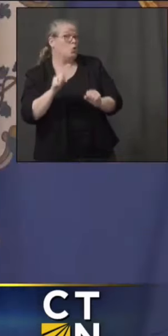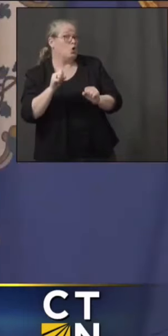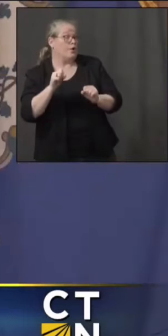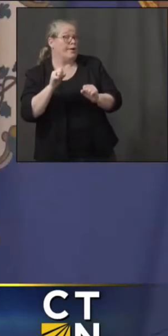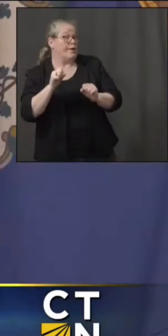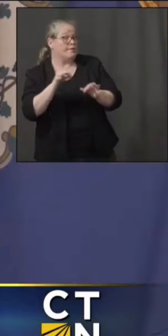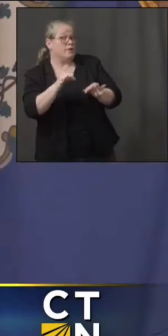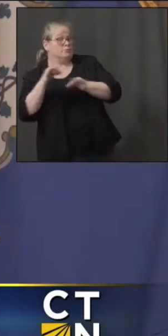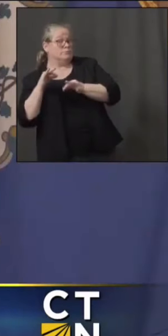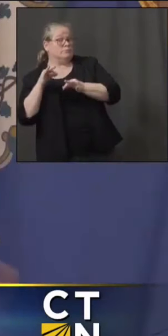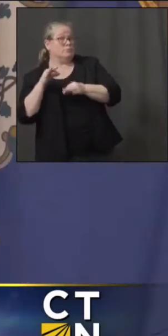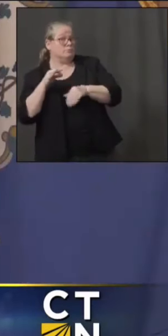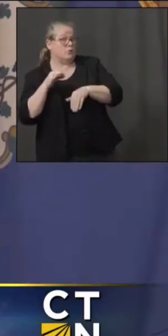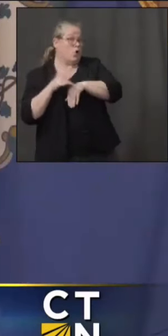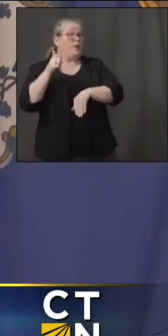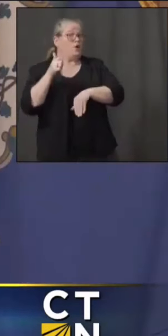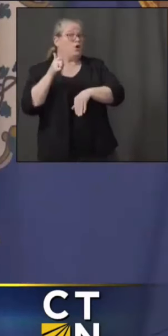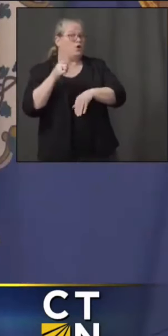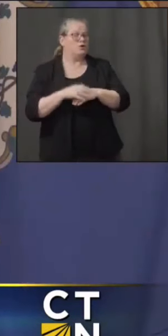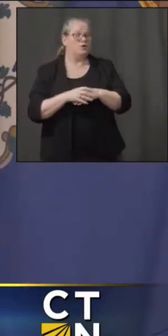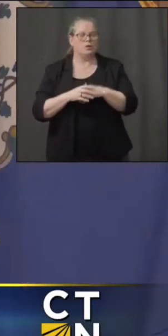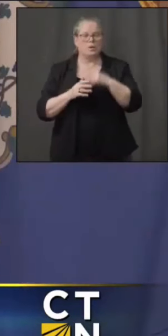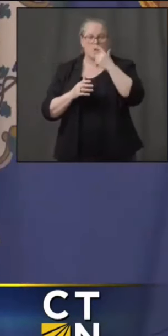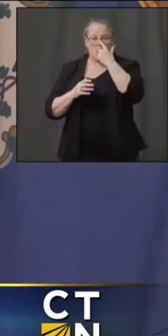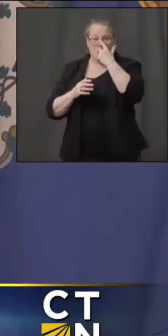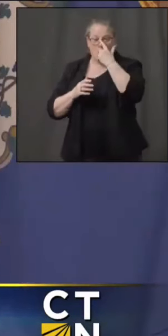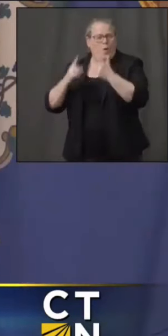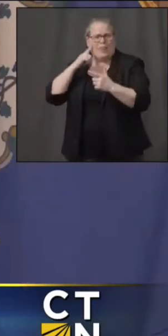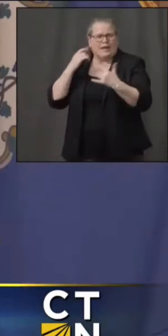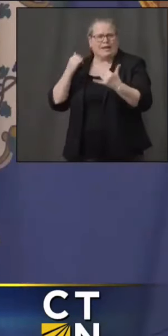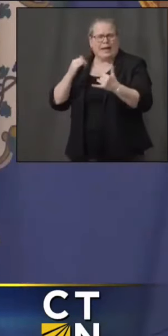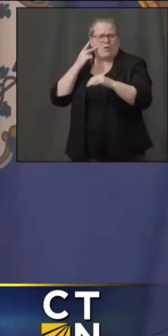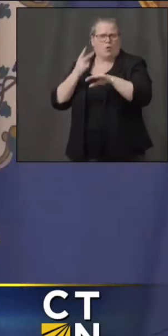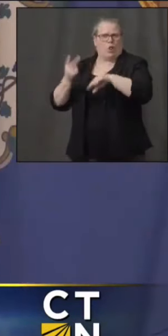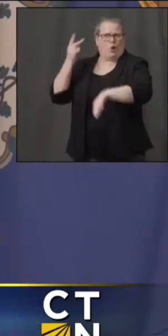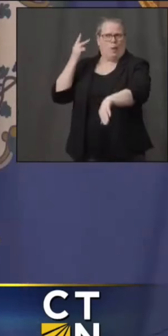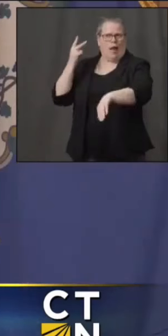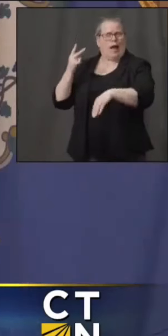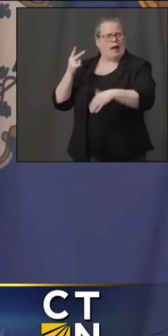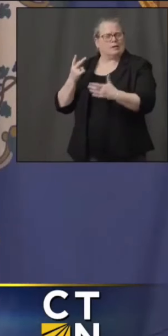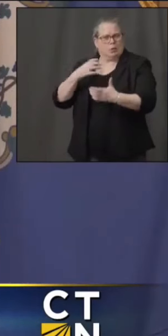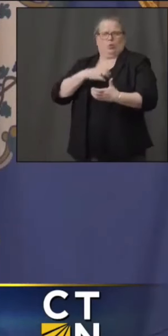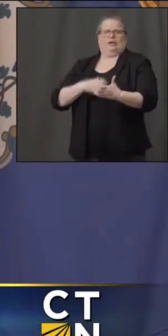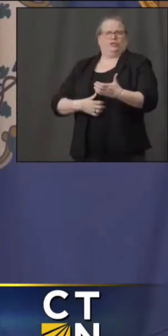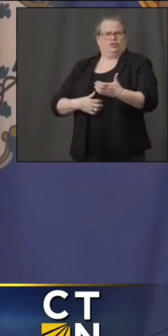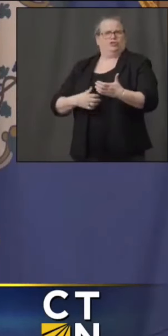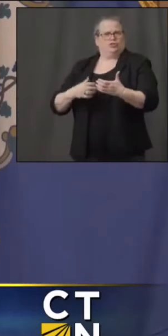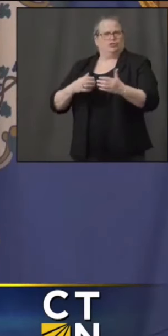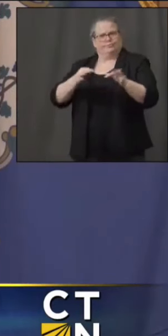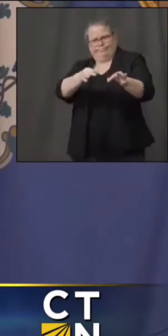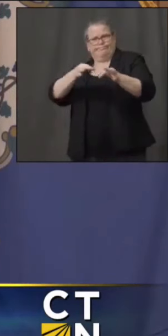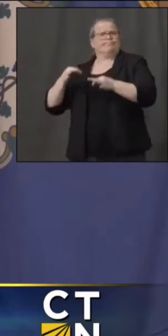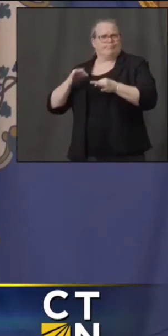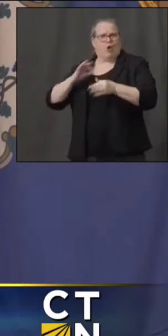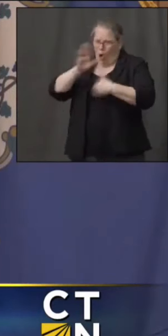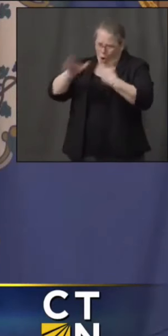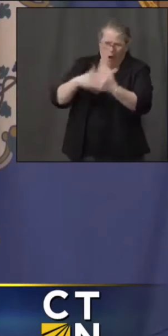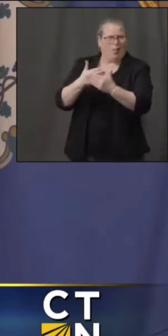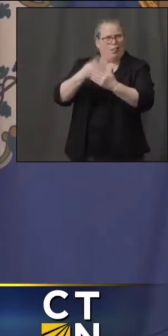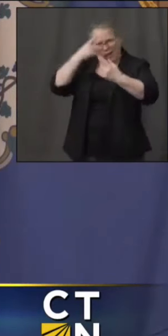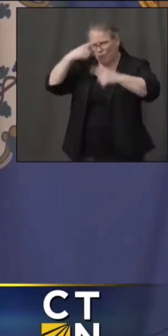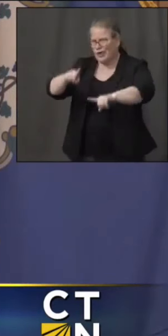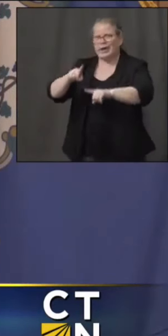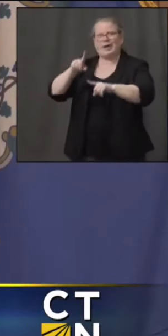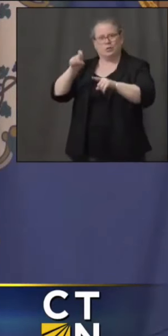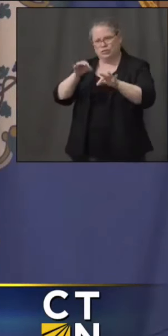hindsight, everybody wishes we had done everything sooner, including ordering all the PPE, ventilators,